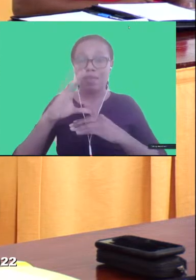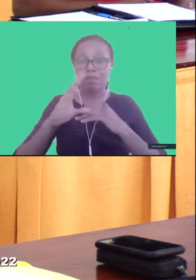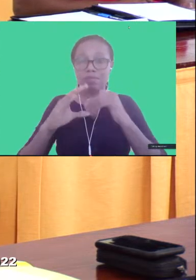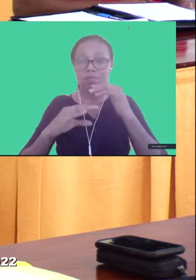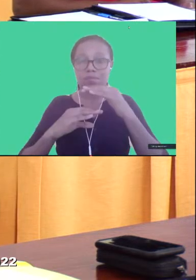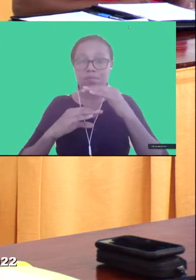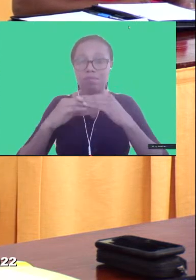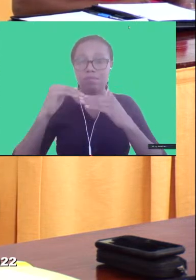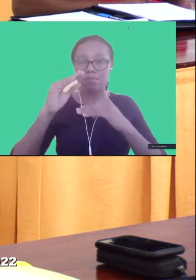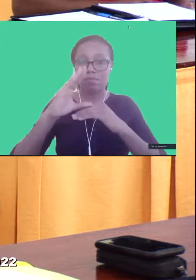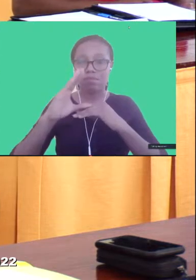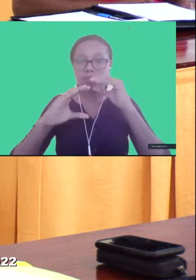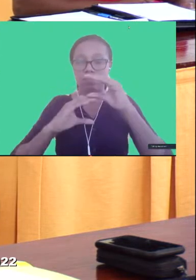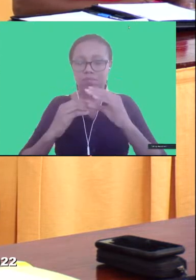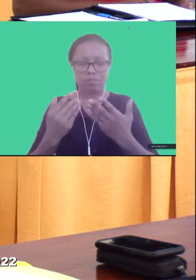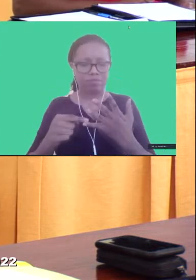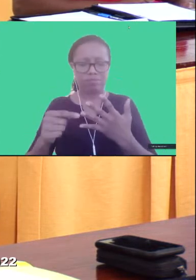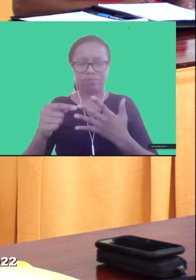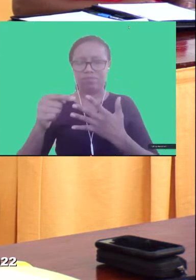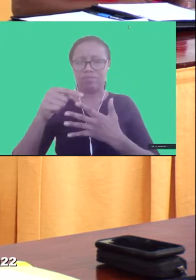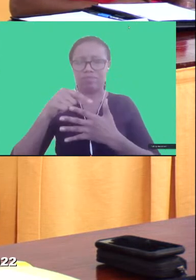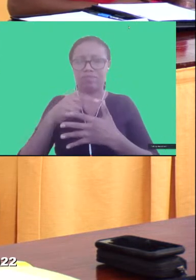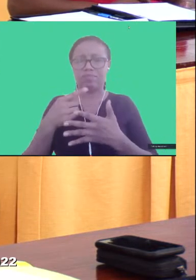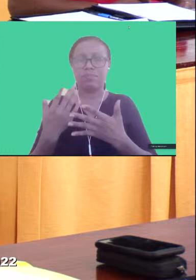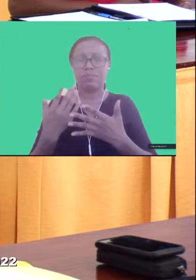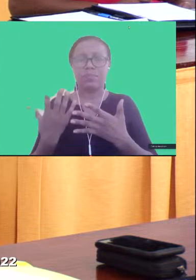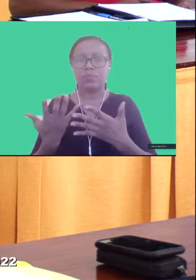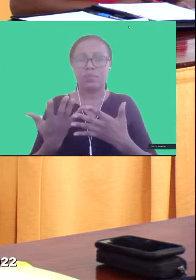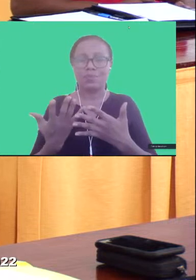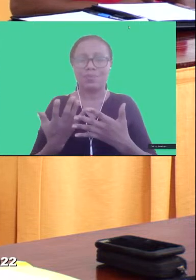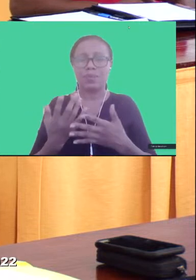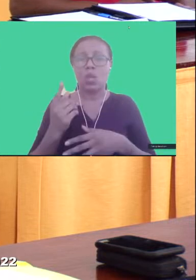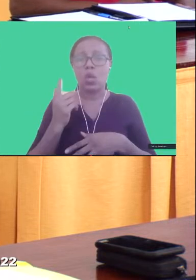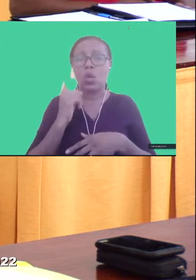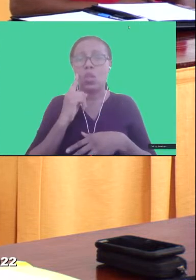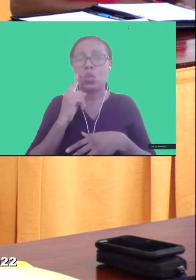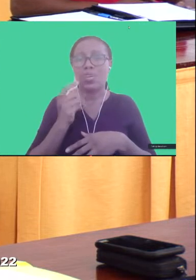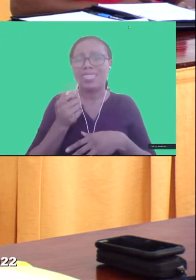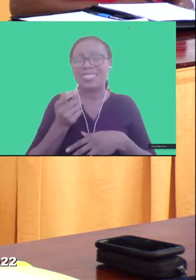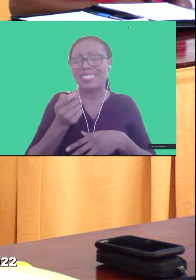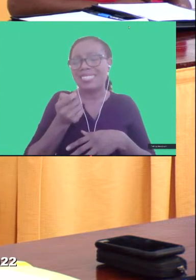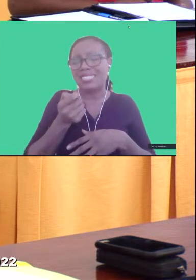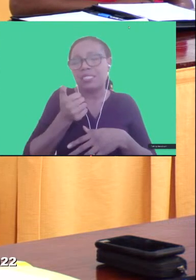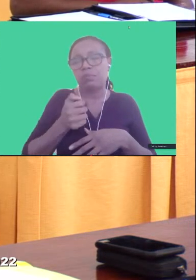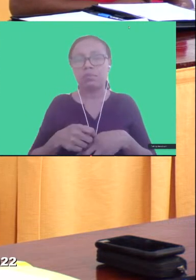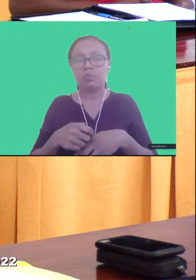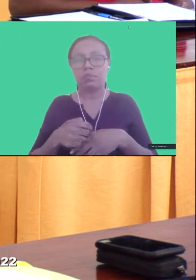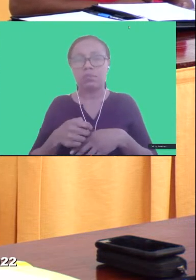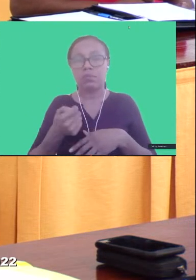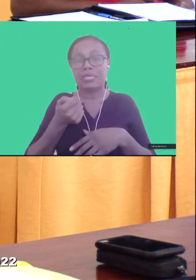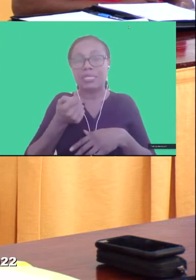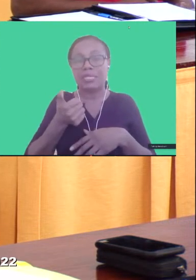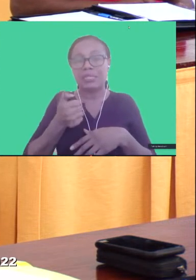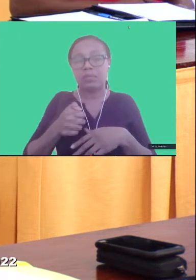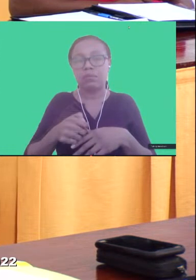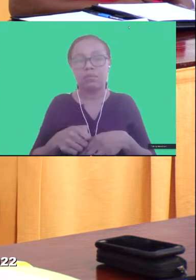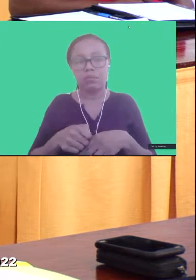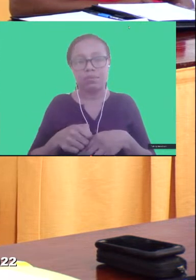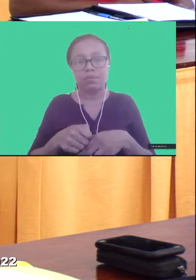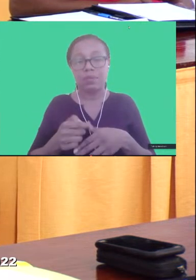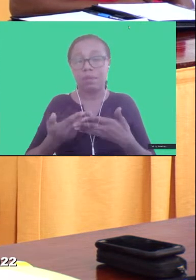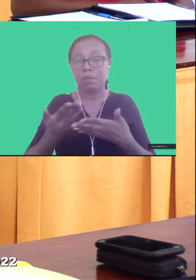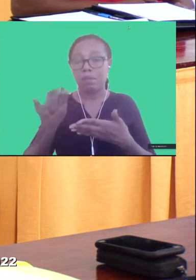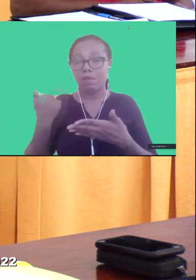toe in the water with regard to what I alluded to earlier as part of the creation